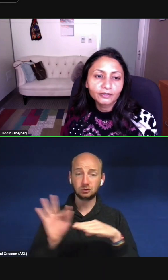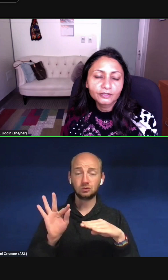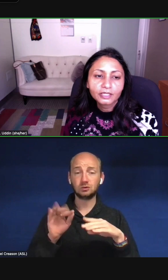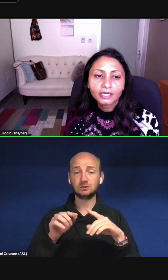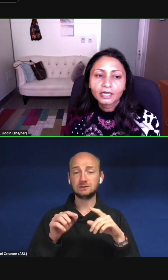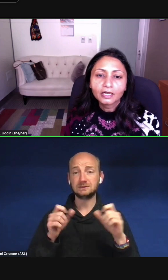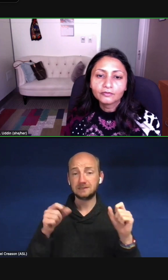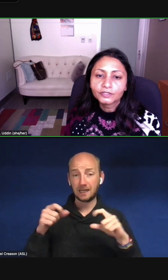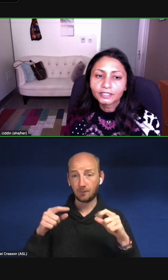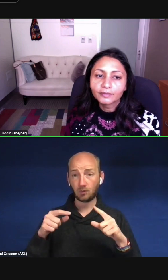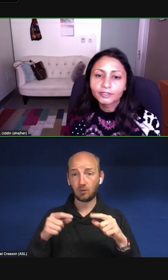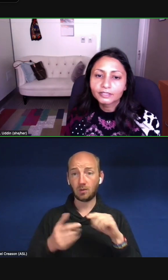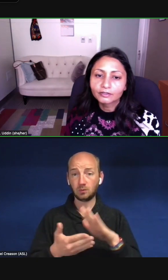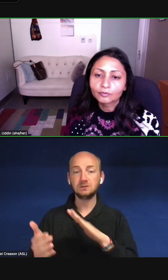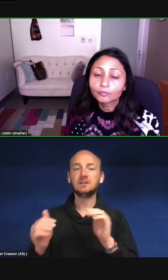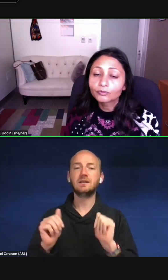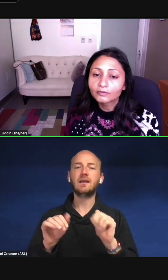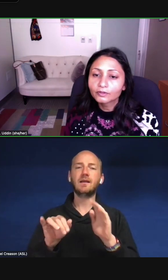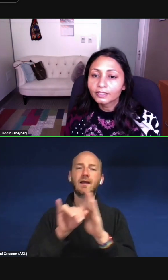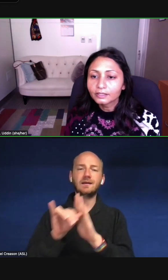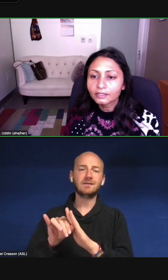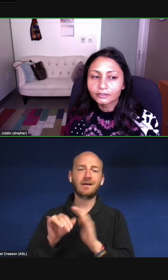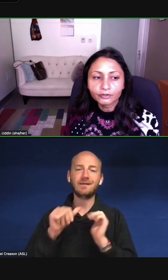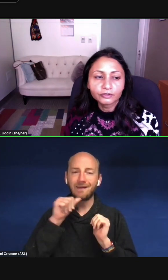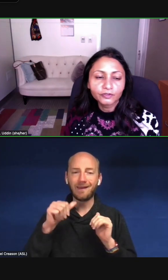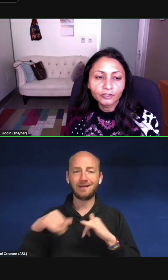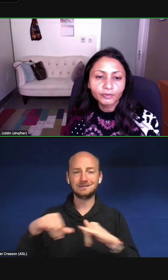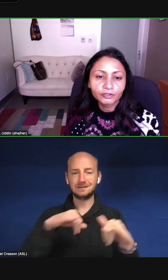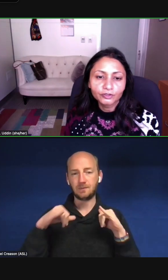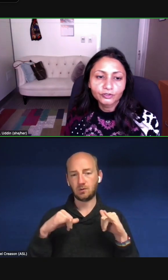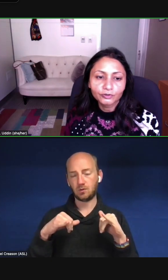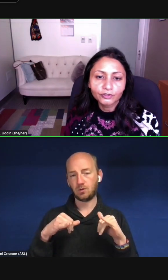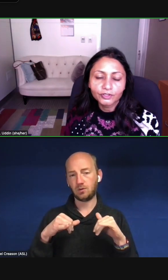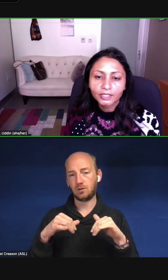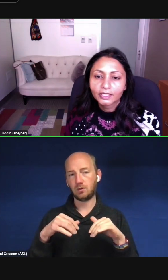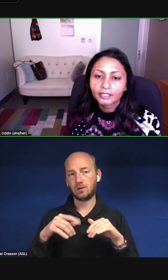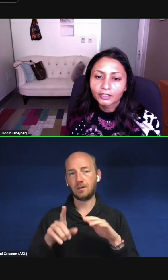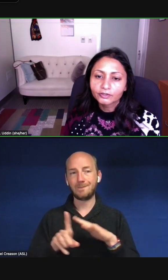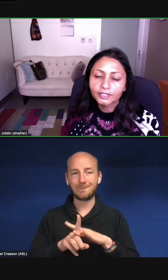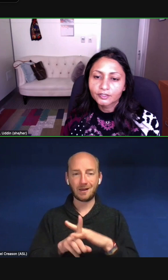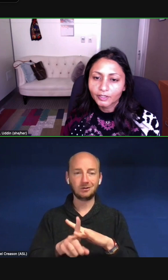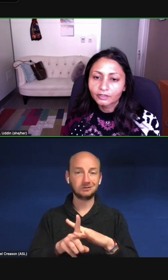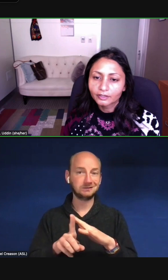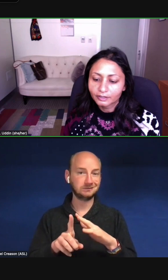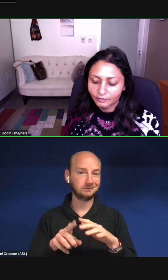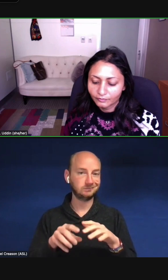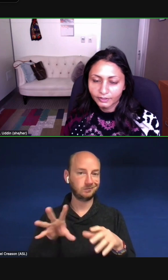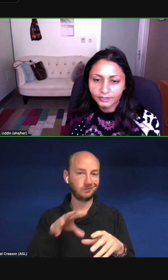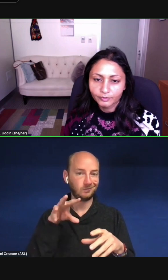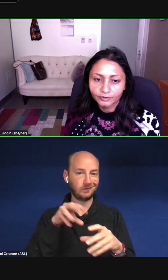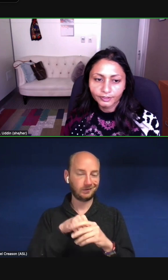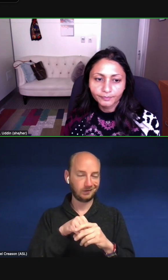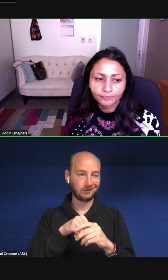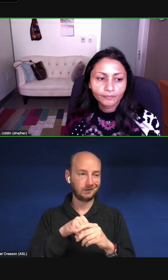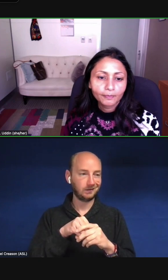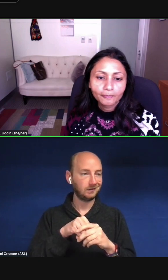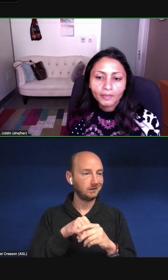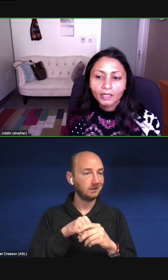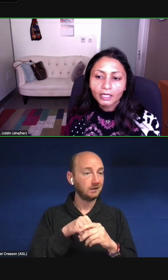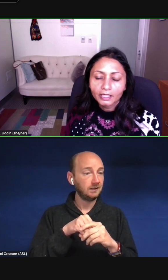atypical patterns of dynamics that are prevalent in neurodevelopmental disorders characterized by cognitive